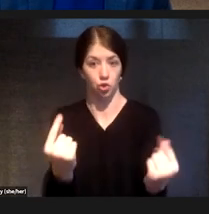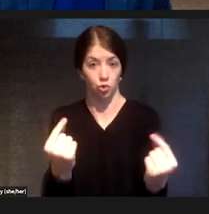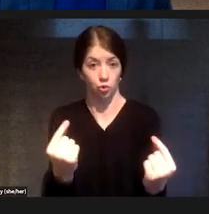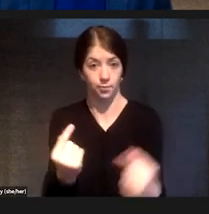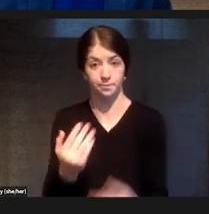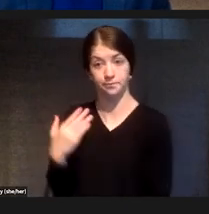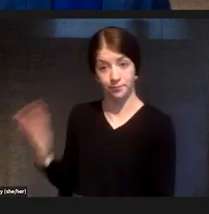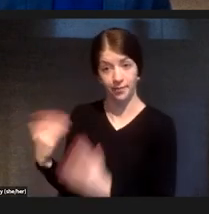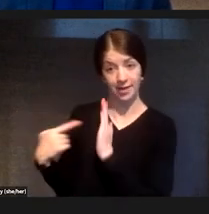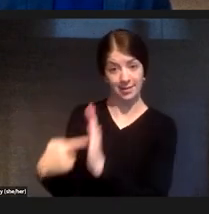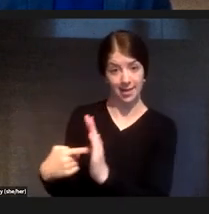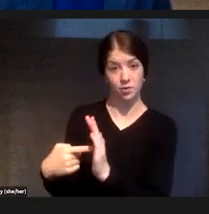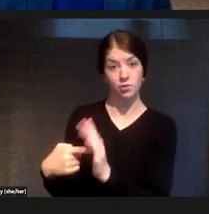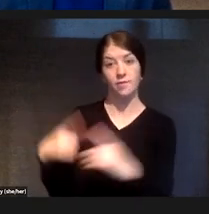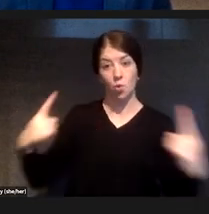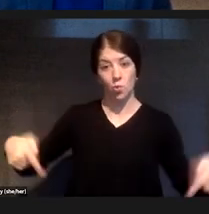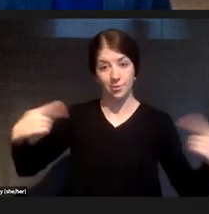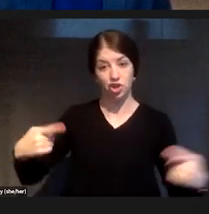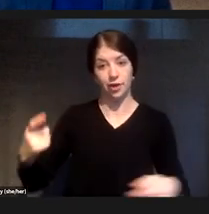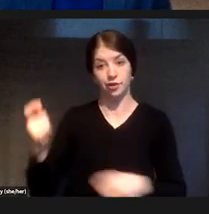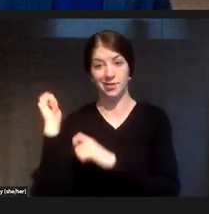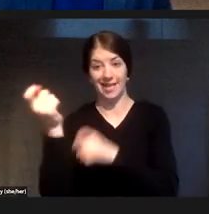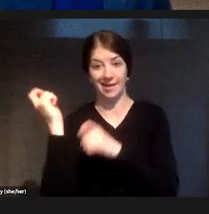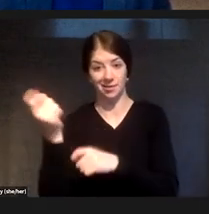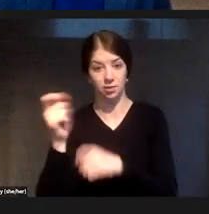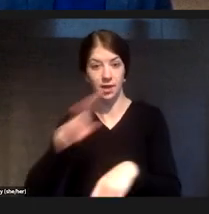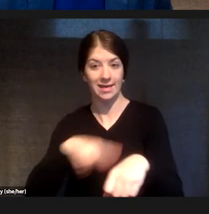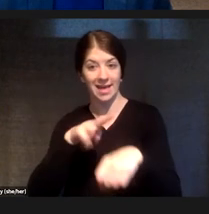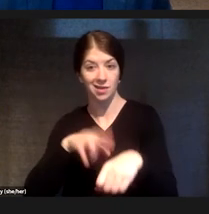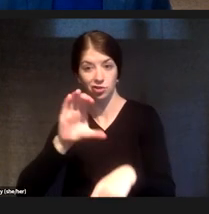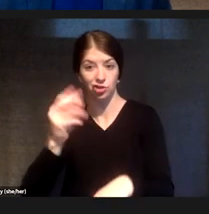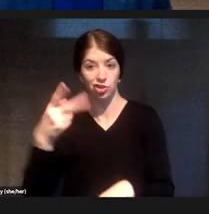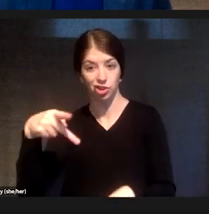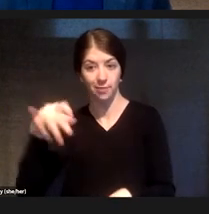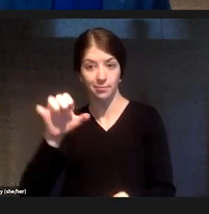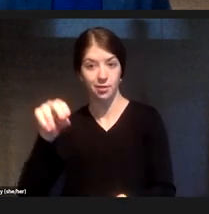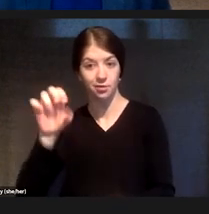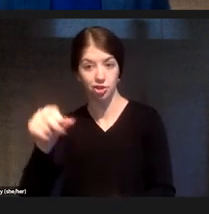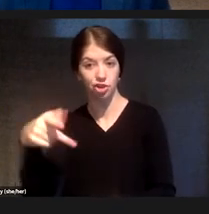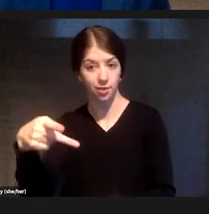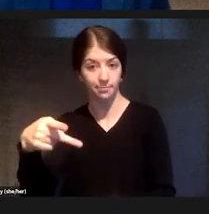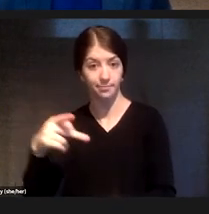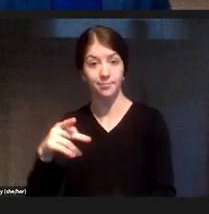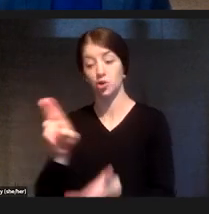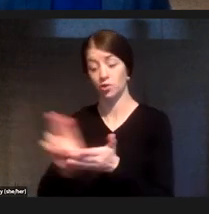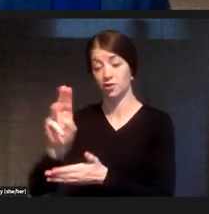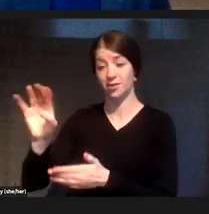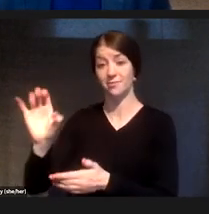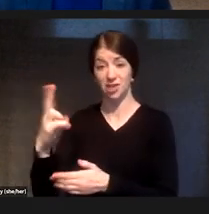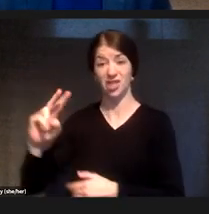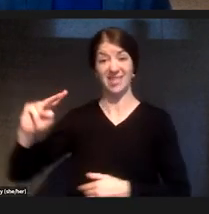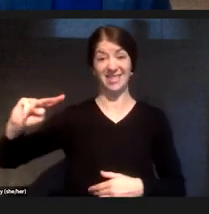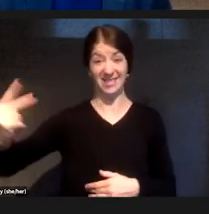example of the Wheelchair Tennis National Championships last year, that our University of Michigan program came in second place in our first year